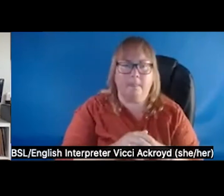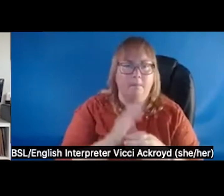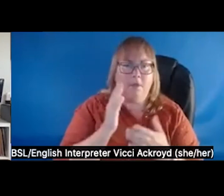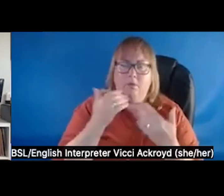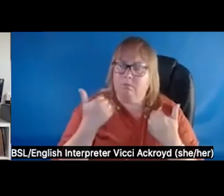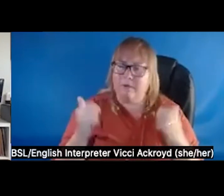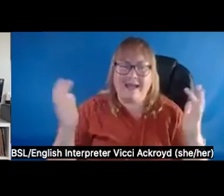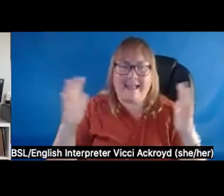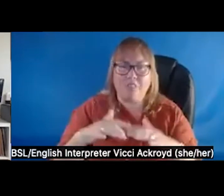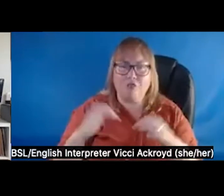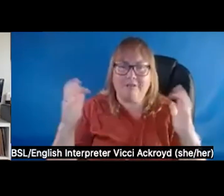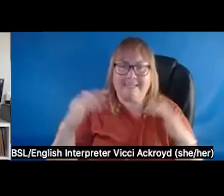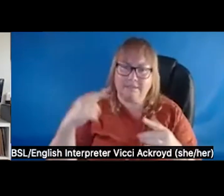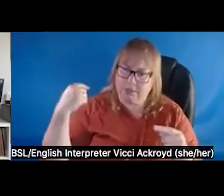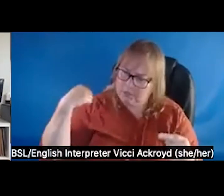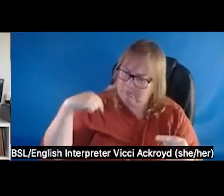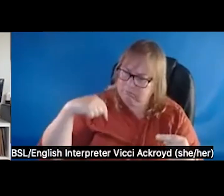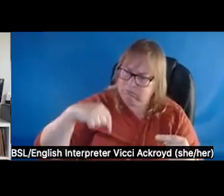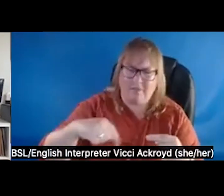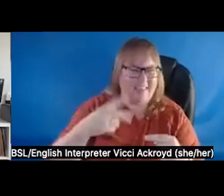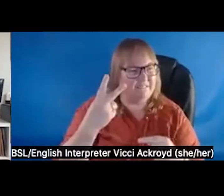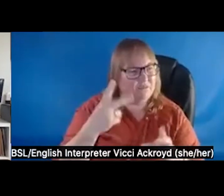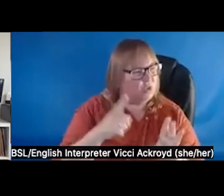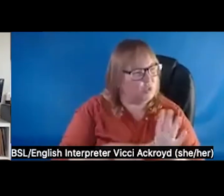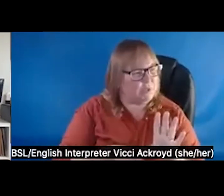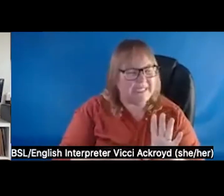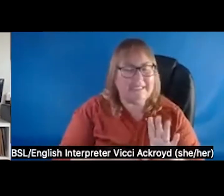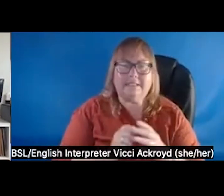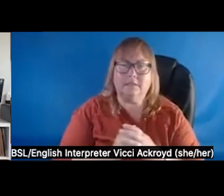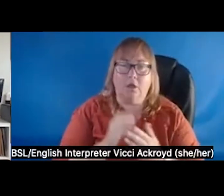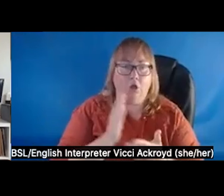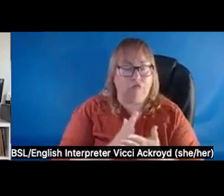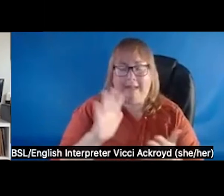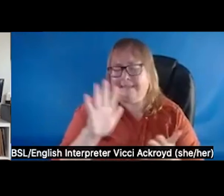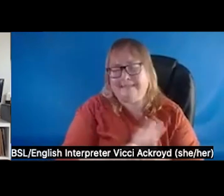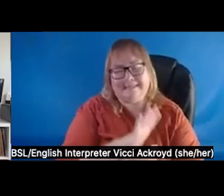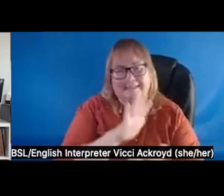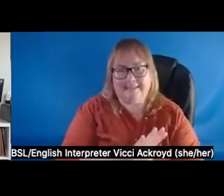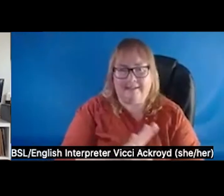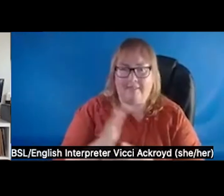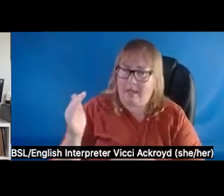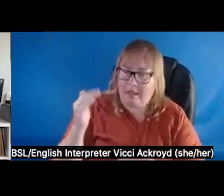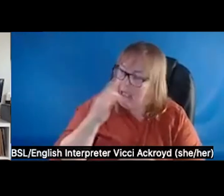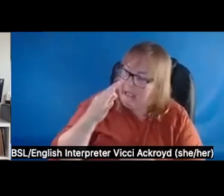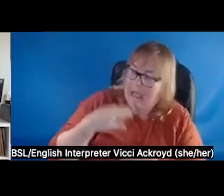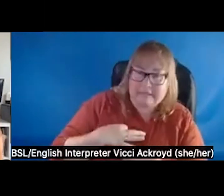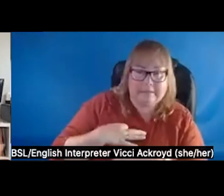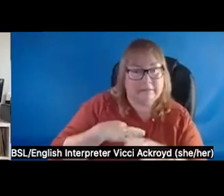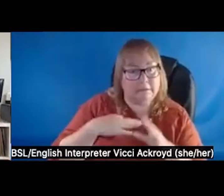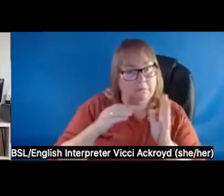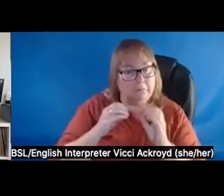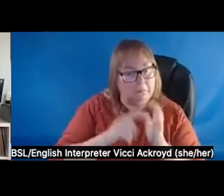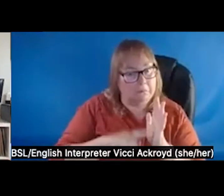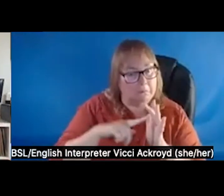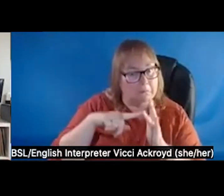last couple of years, and I was really, really delighted when they approached Bloc Projects to ask us whether we could